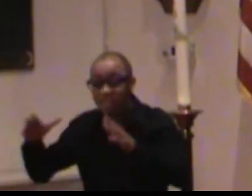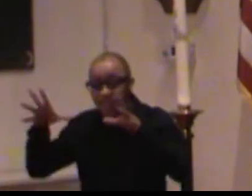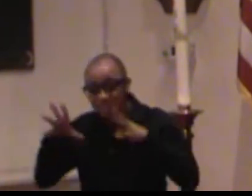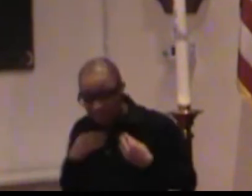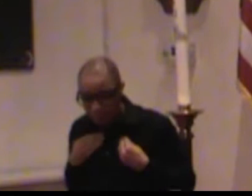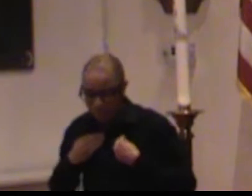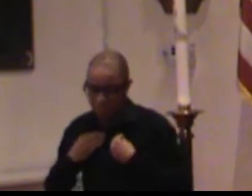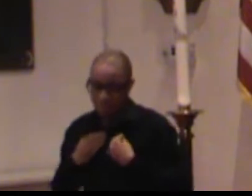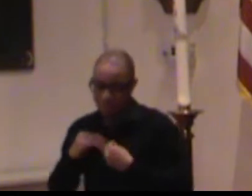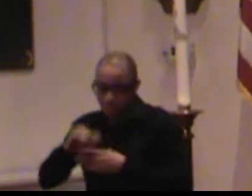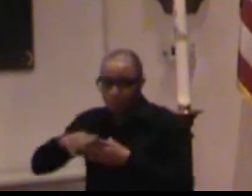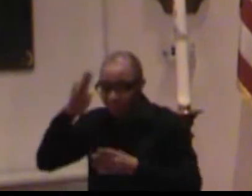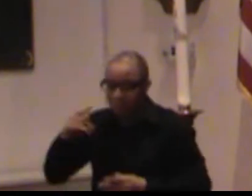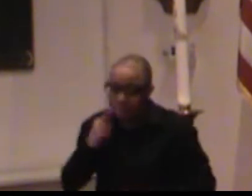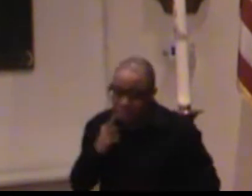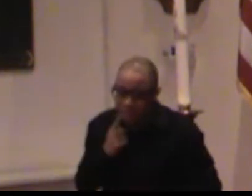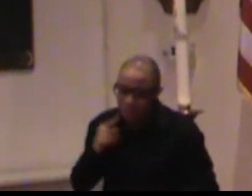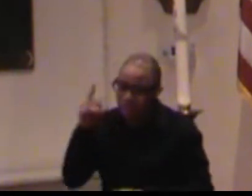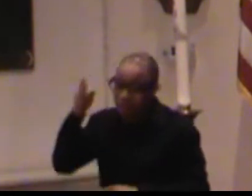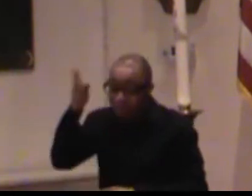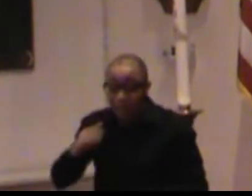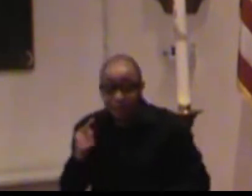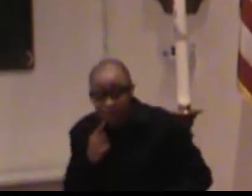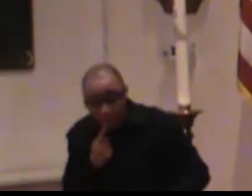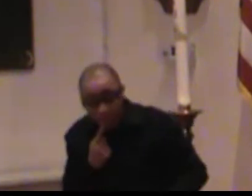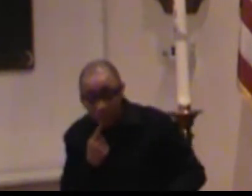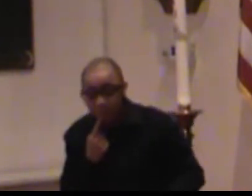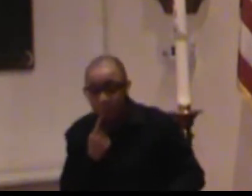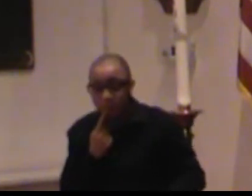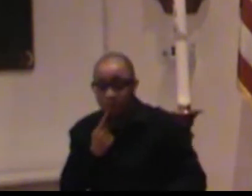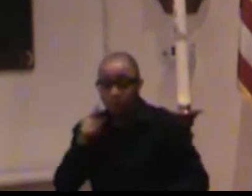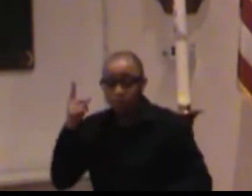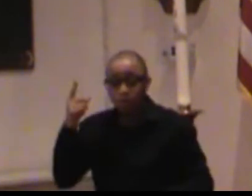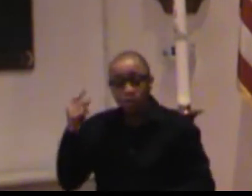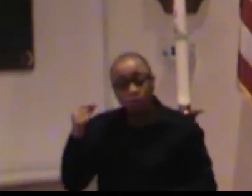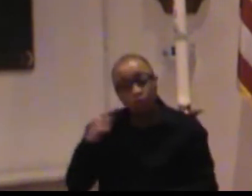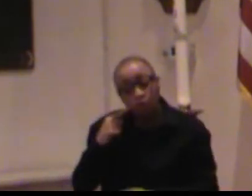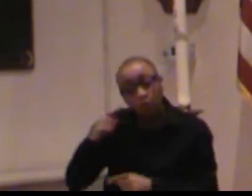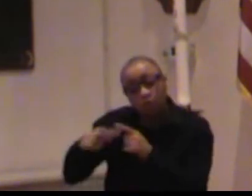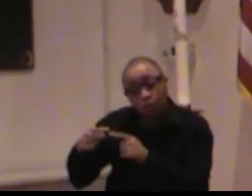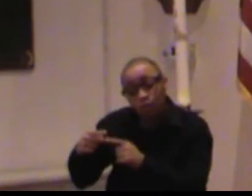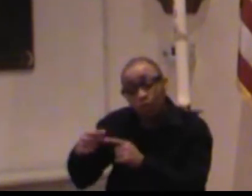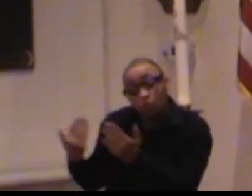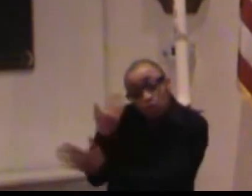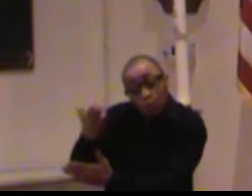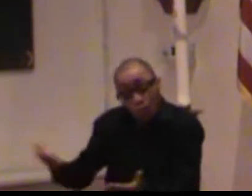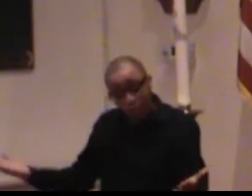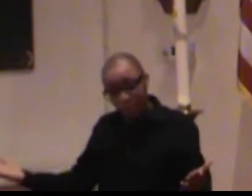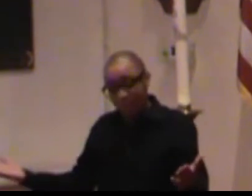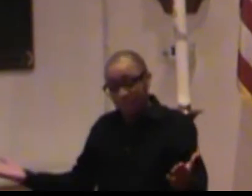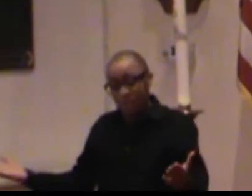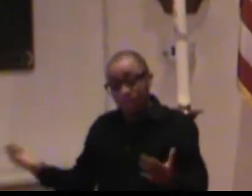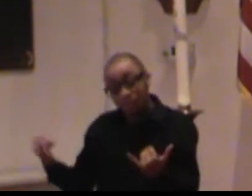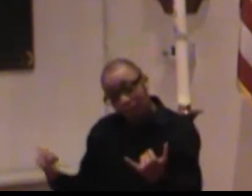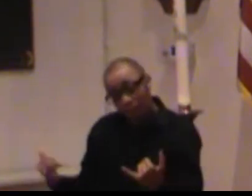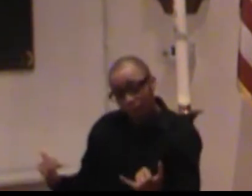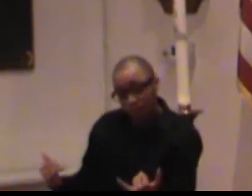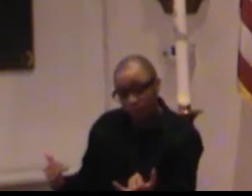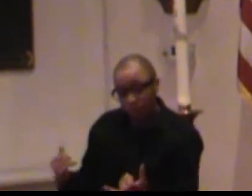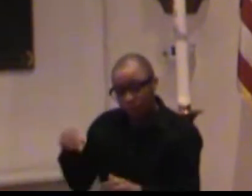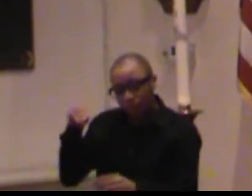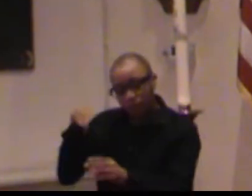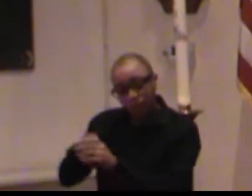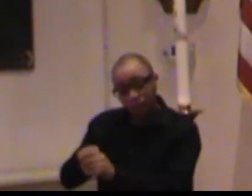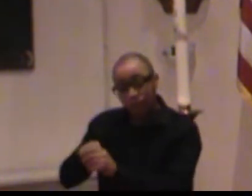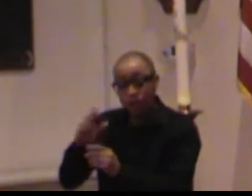So I came to tell somebody today that God says, one more time, I'm about to do a new thing. Now